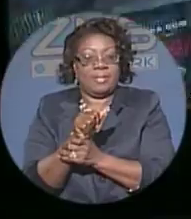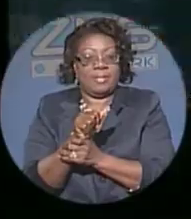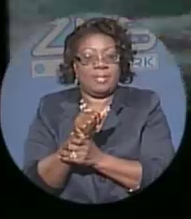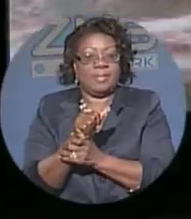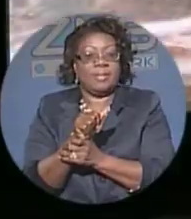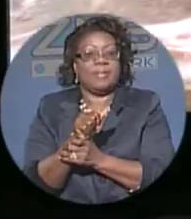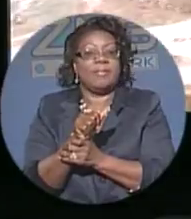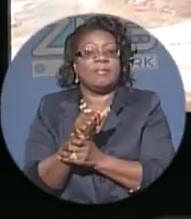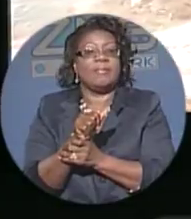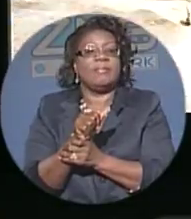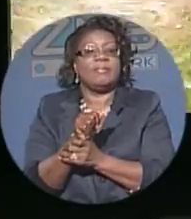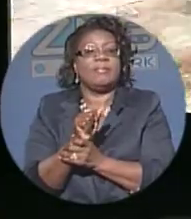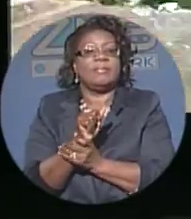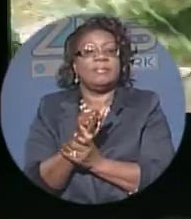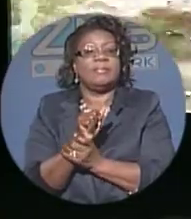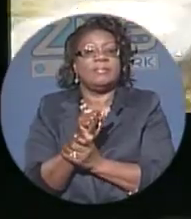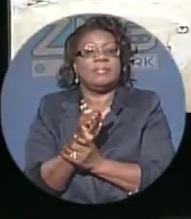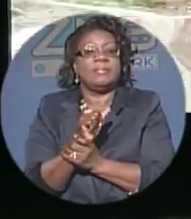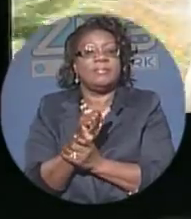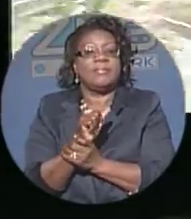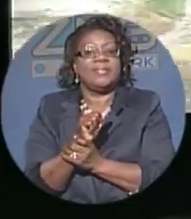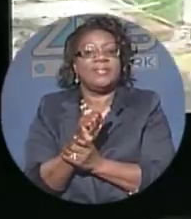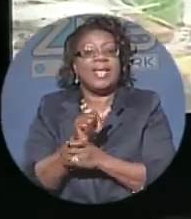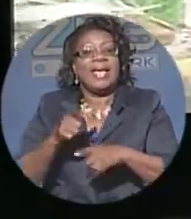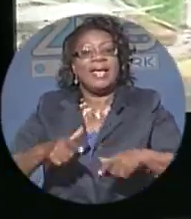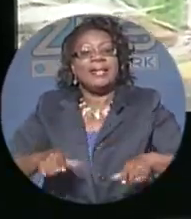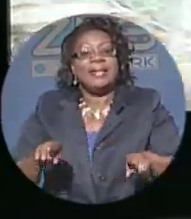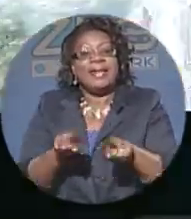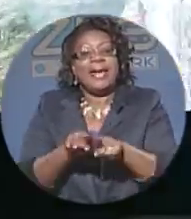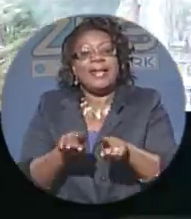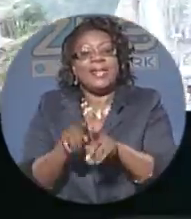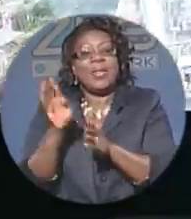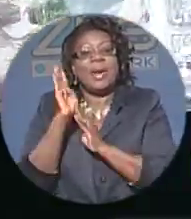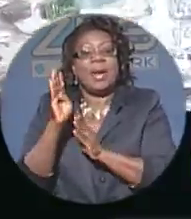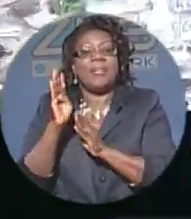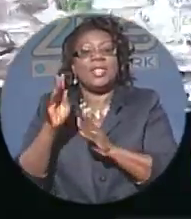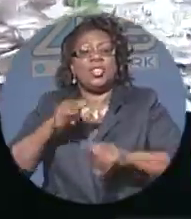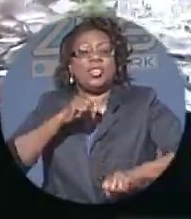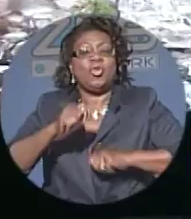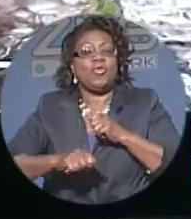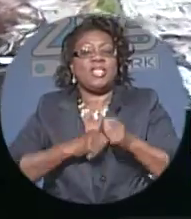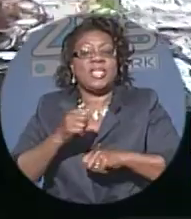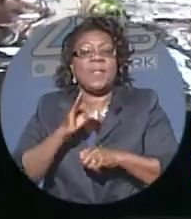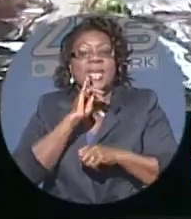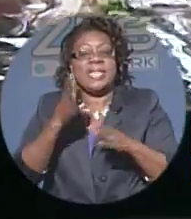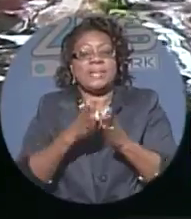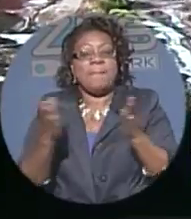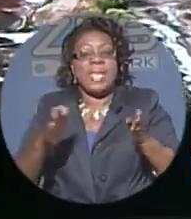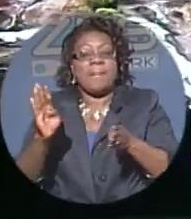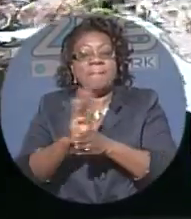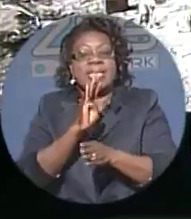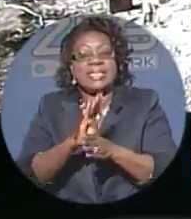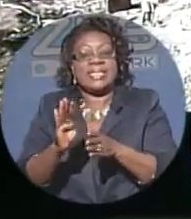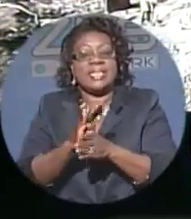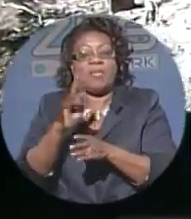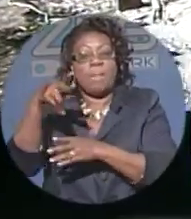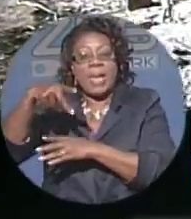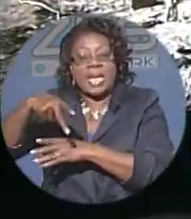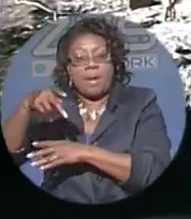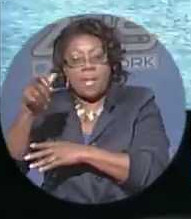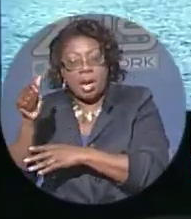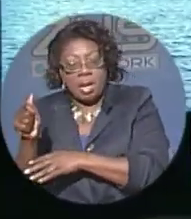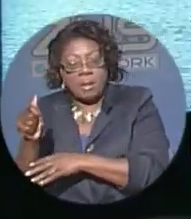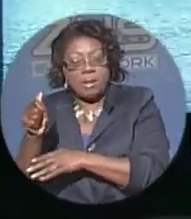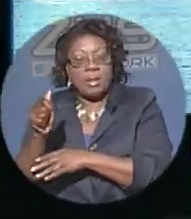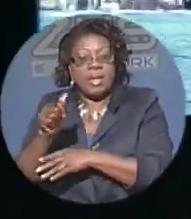And witness history in the making. Like the Bahamas, tourism is big business for Panama, and the Stop Over Visitor campaign is